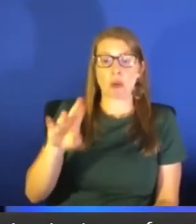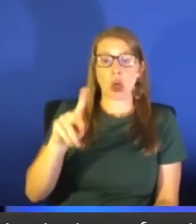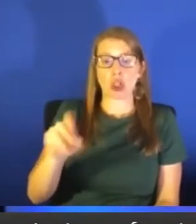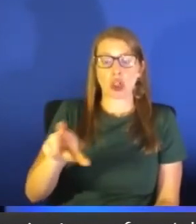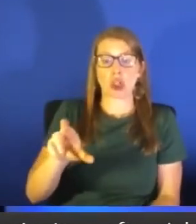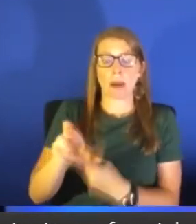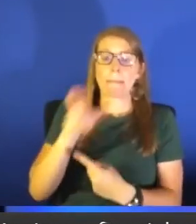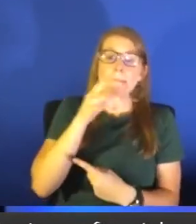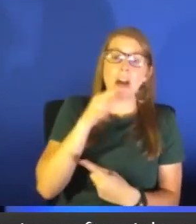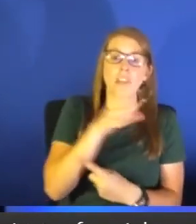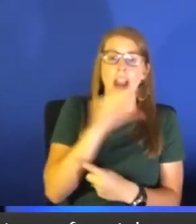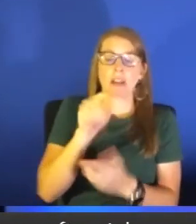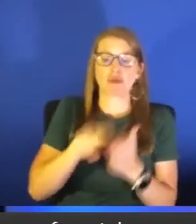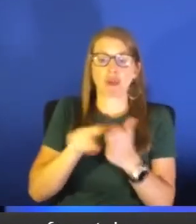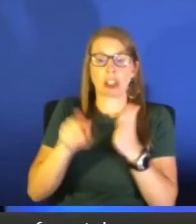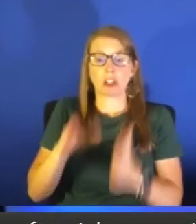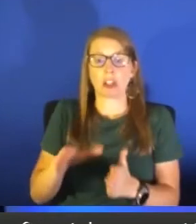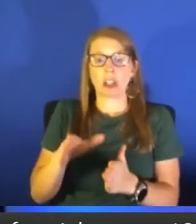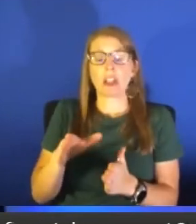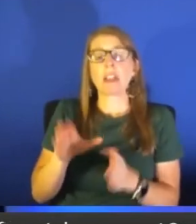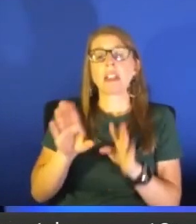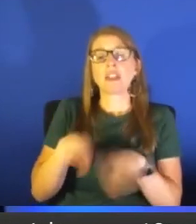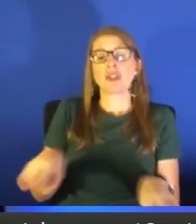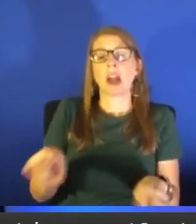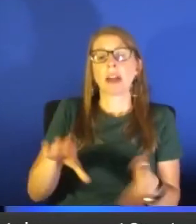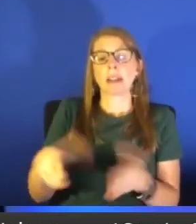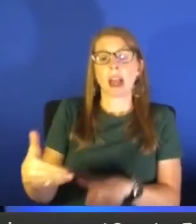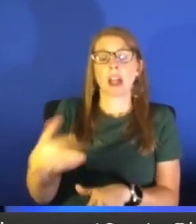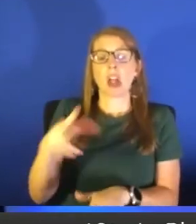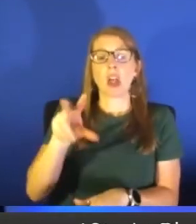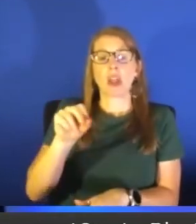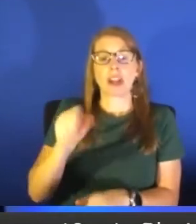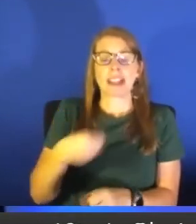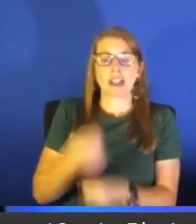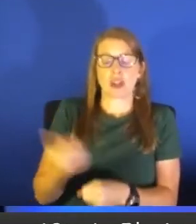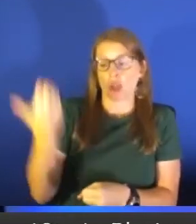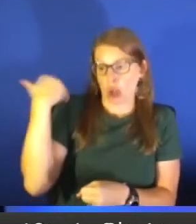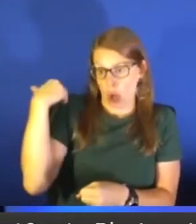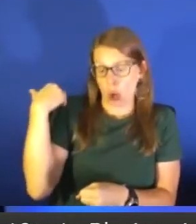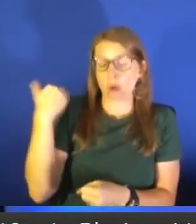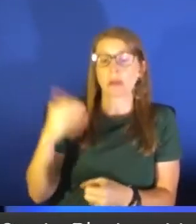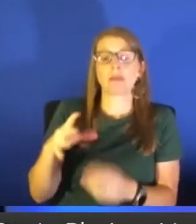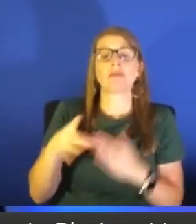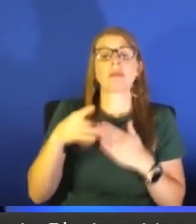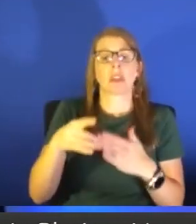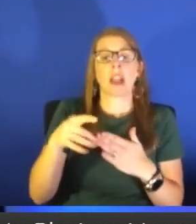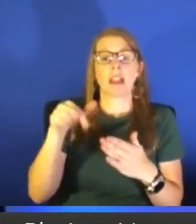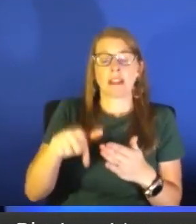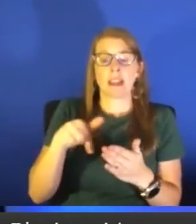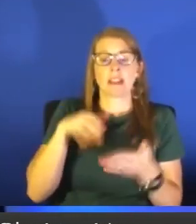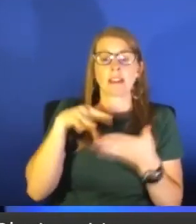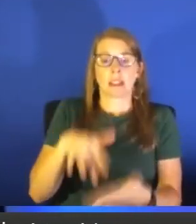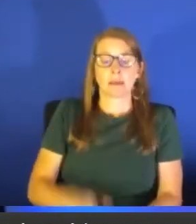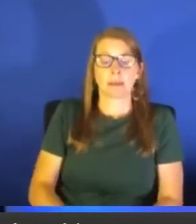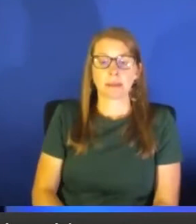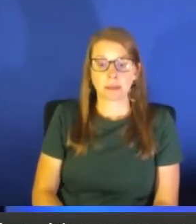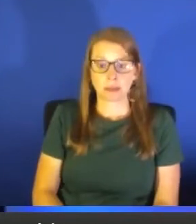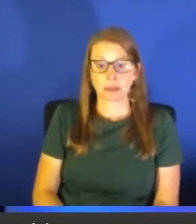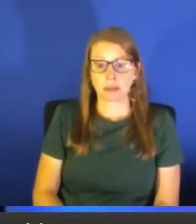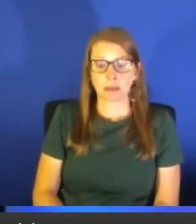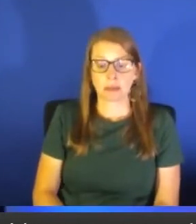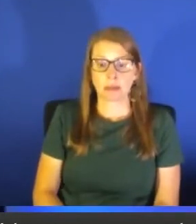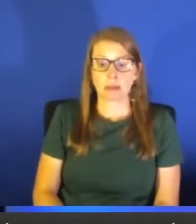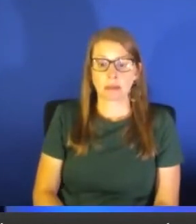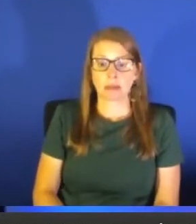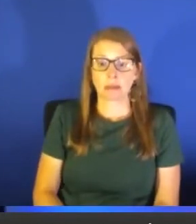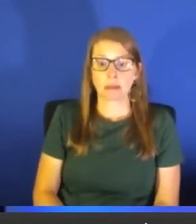and researcher whose child died of SIDS nearly 30 years ago led the study. Our Dr. Catherine Peatlin, a pediatrician